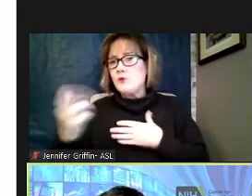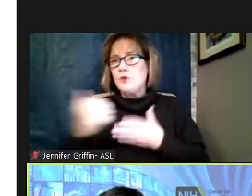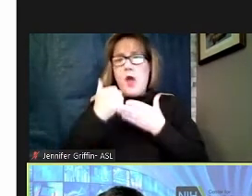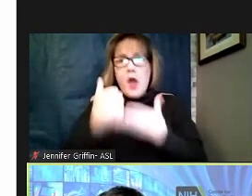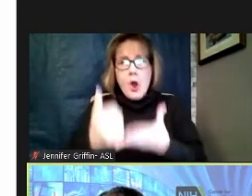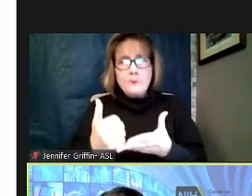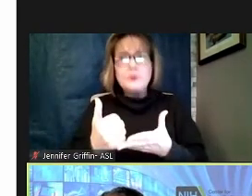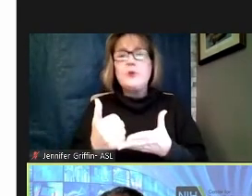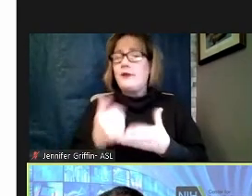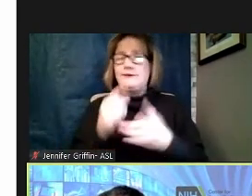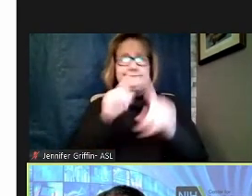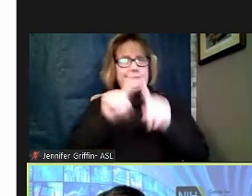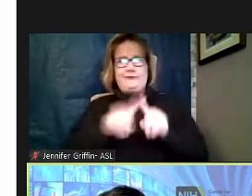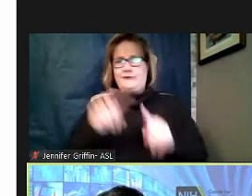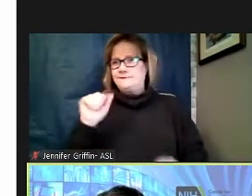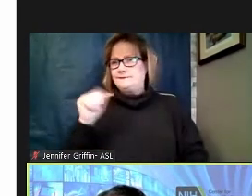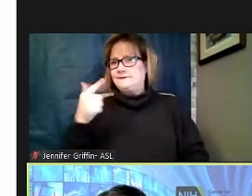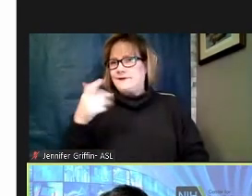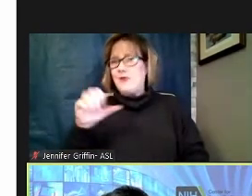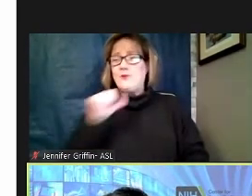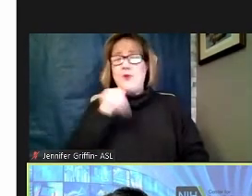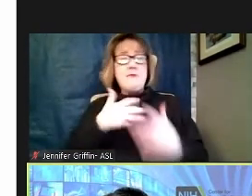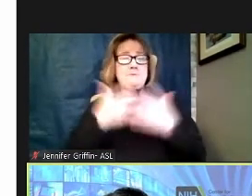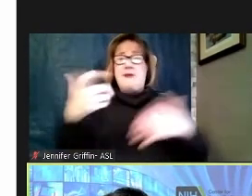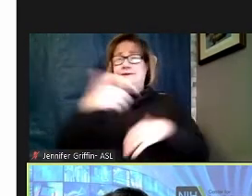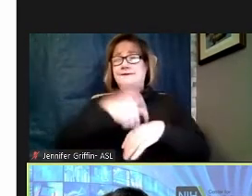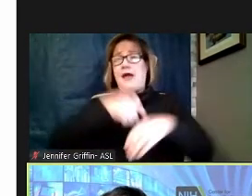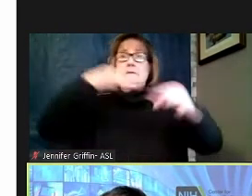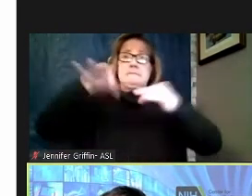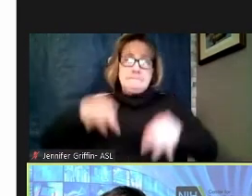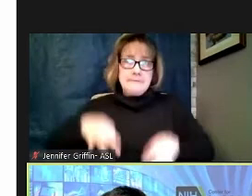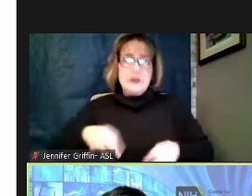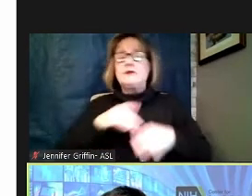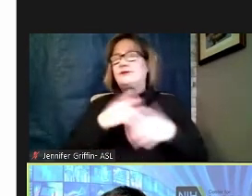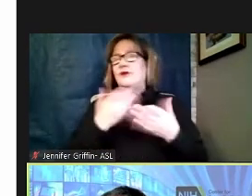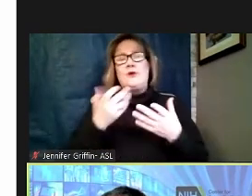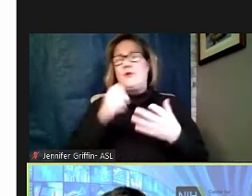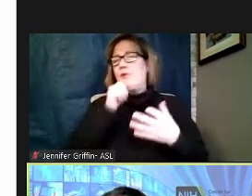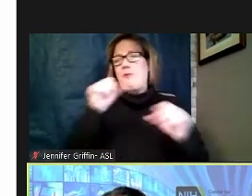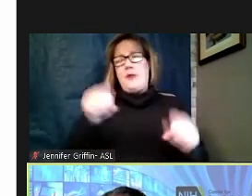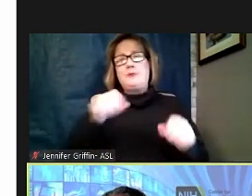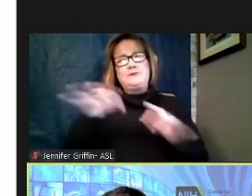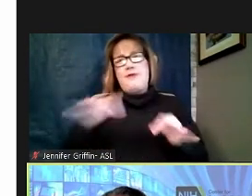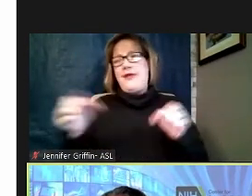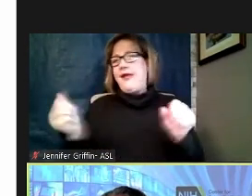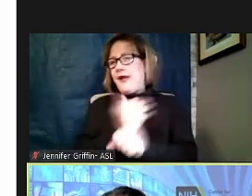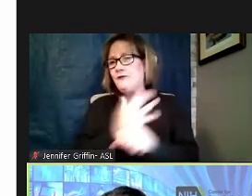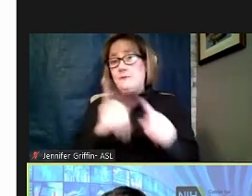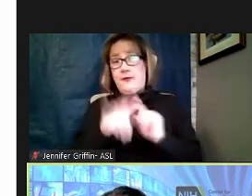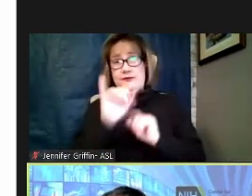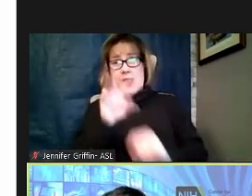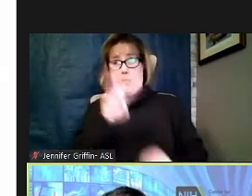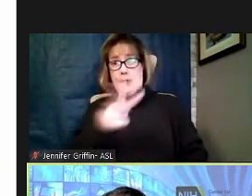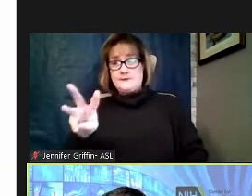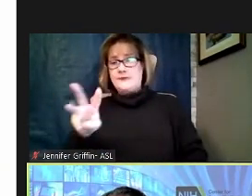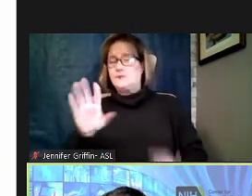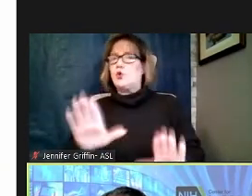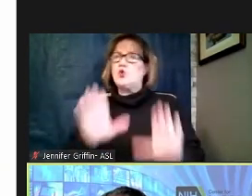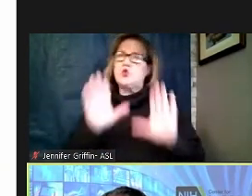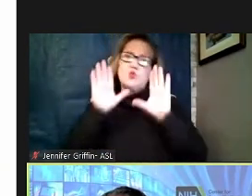all stages. We don't have as much time today as we'd like, so we won't get to everything, but this website is a great resource.